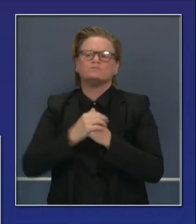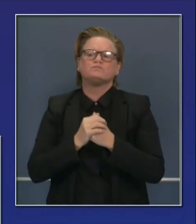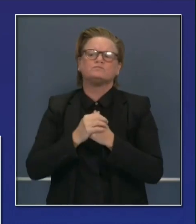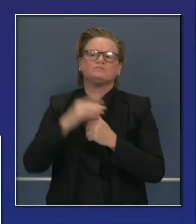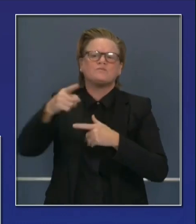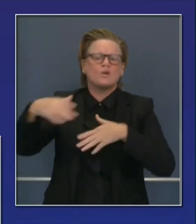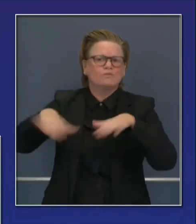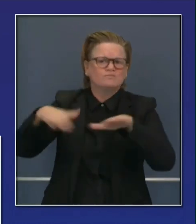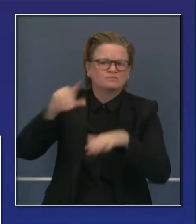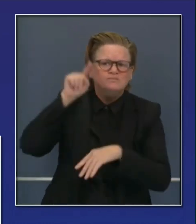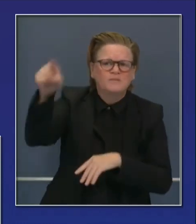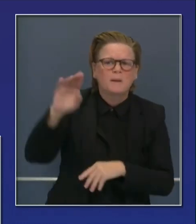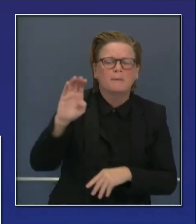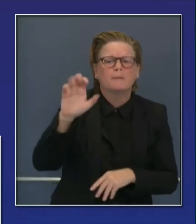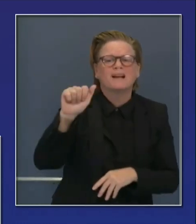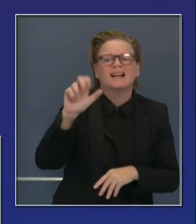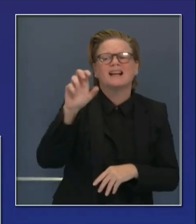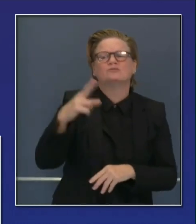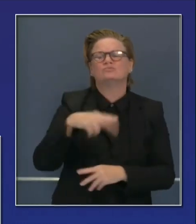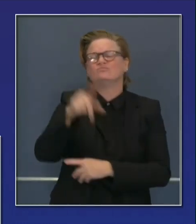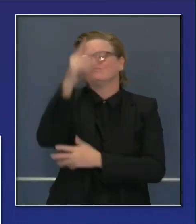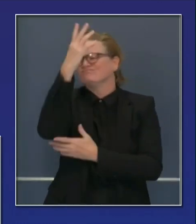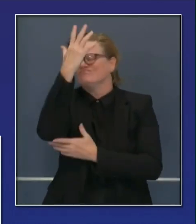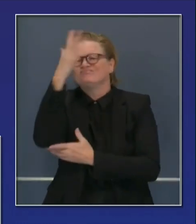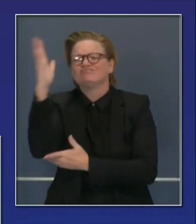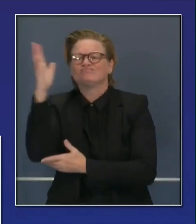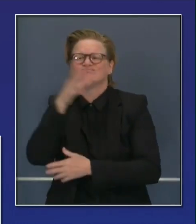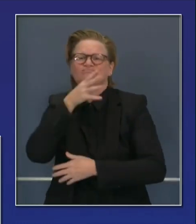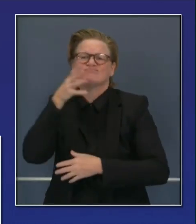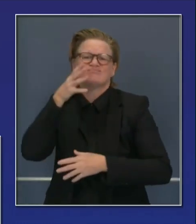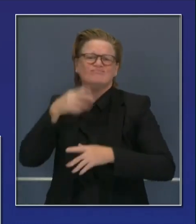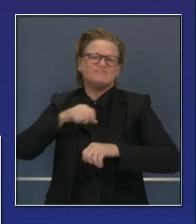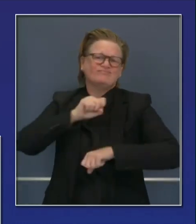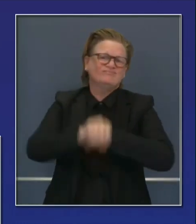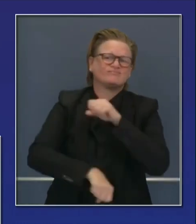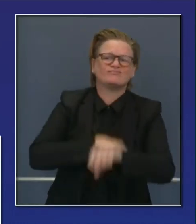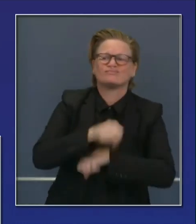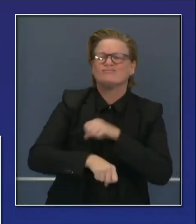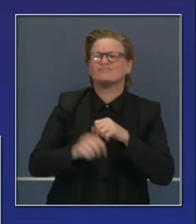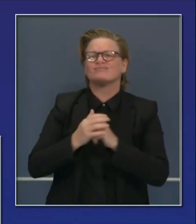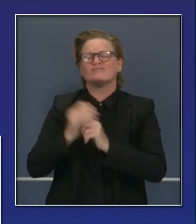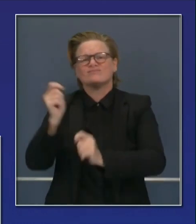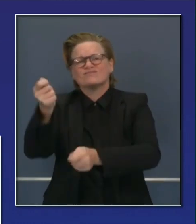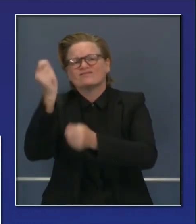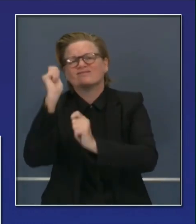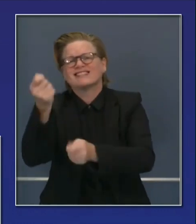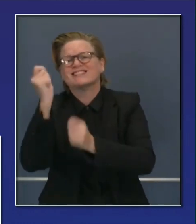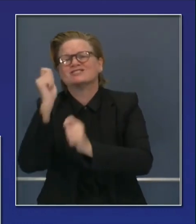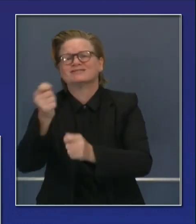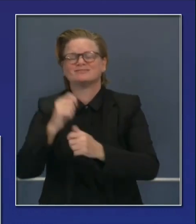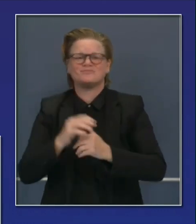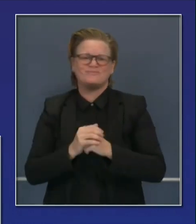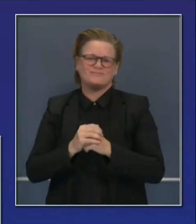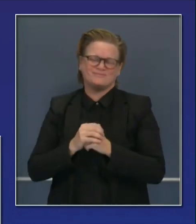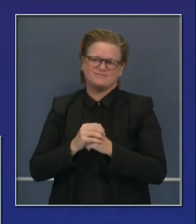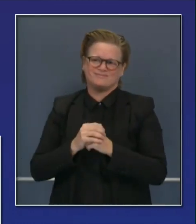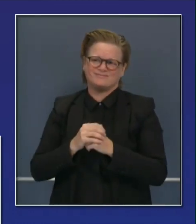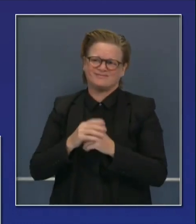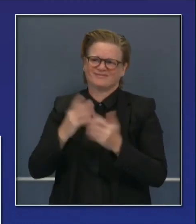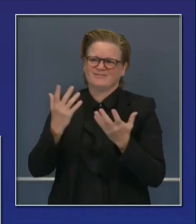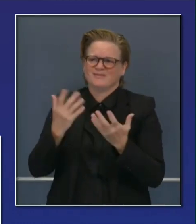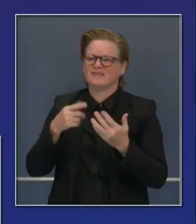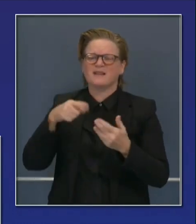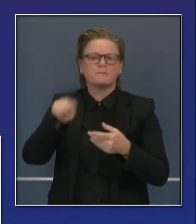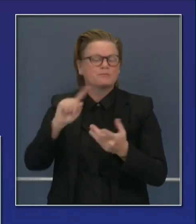parks is appropriate. We encourage that. Take a bike ride, go fishing. Those that are learning to meditate more and more,